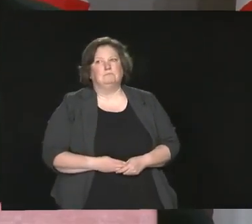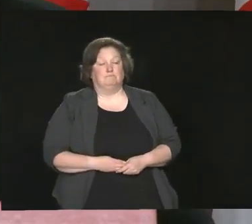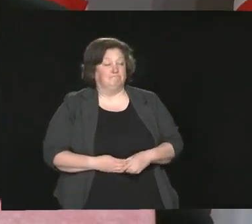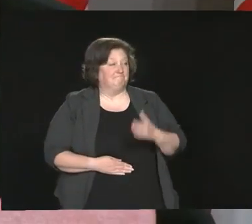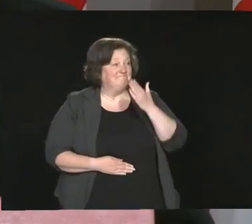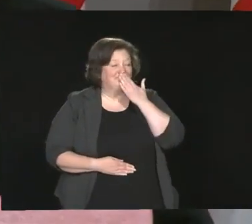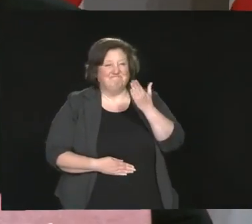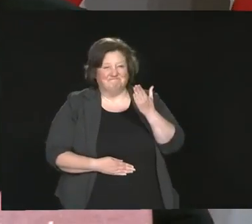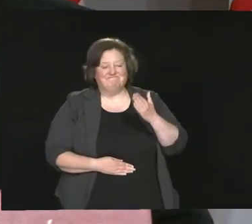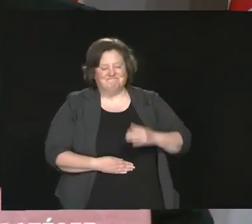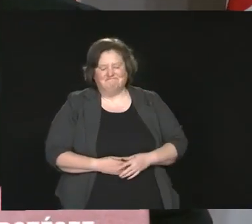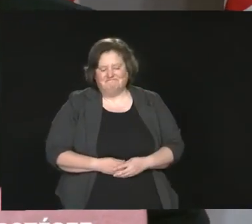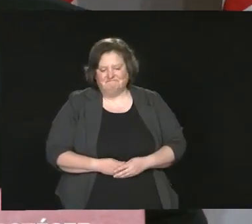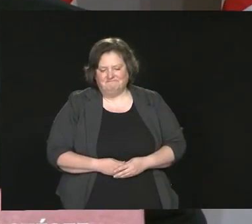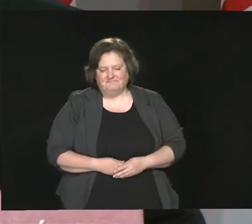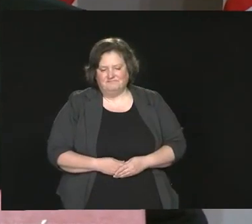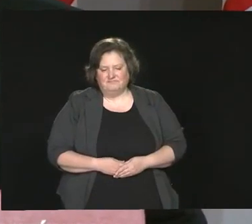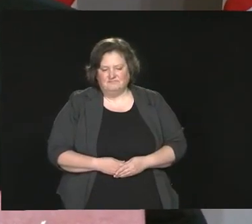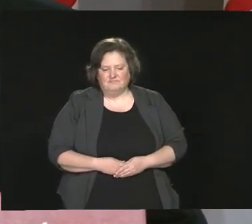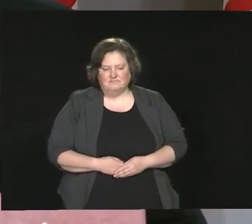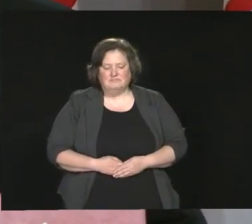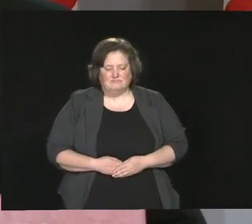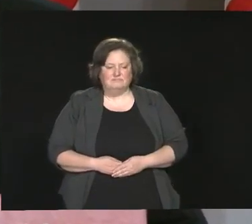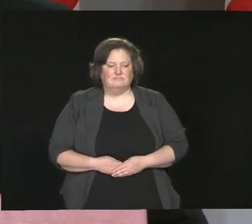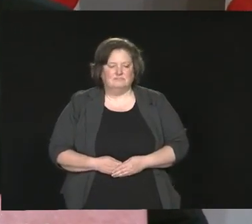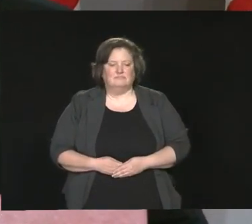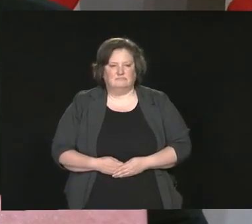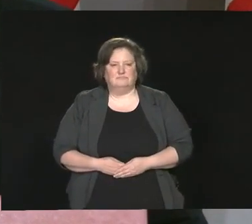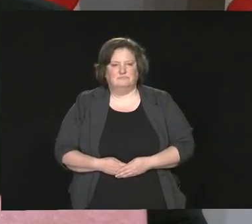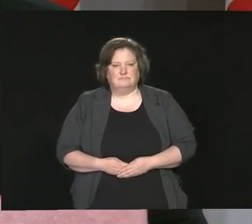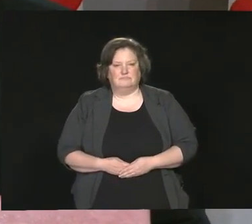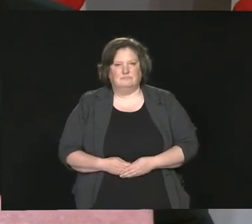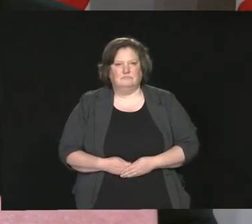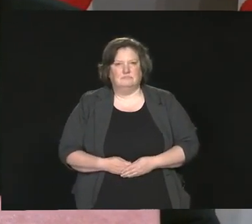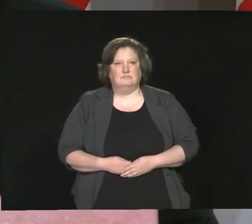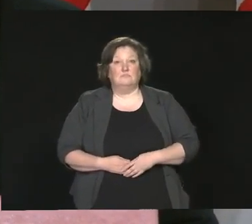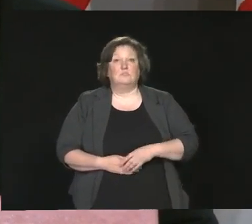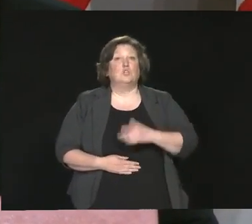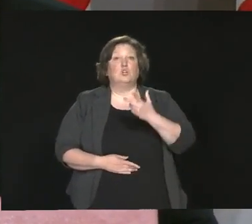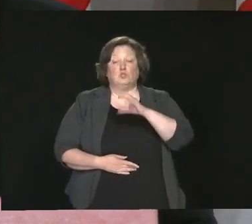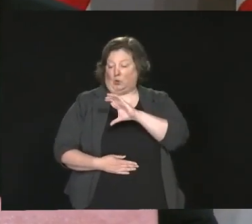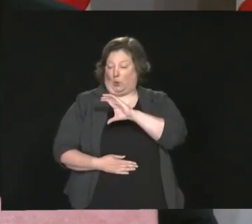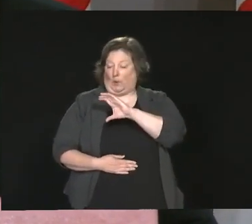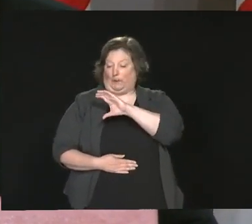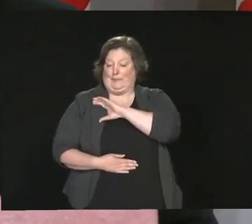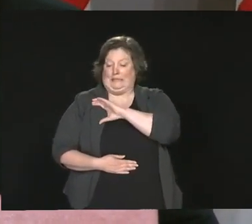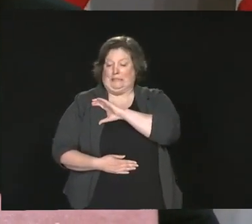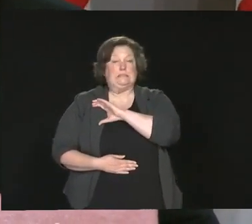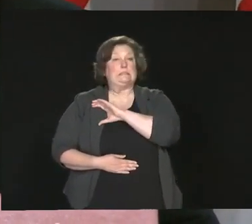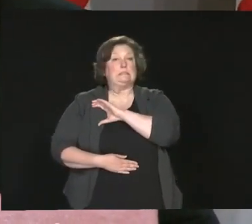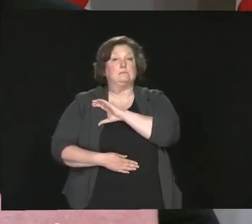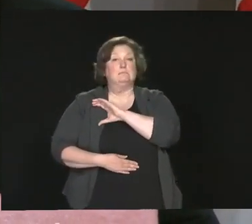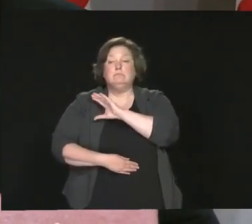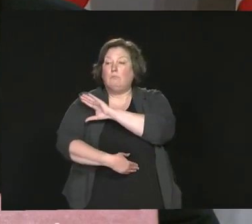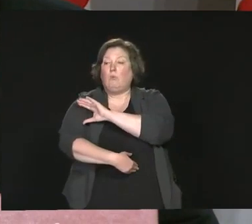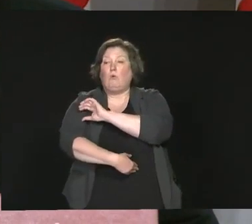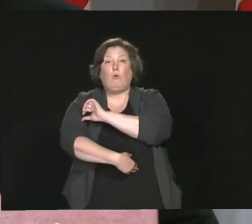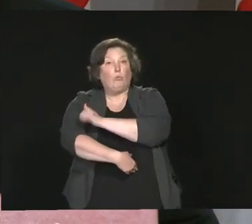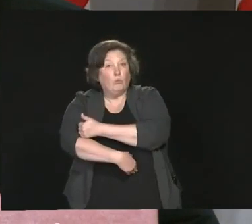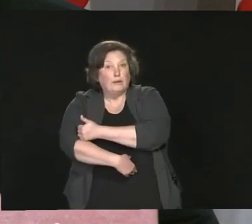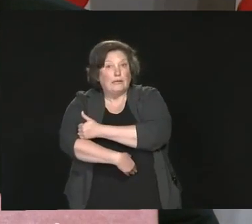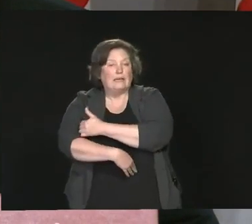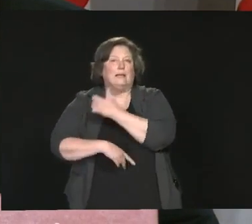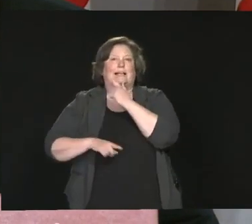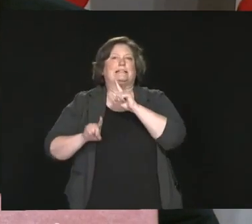important to recognize that responsibility in police jurisdictions are different right across the country. Policing generally is